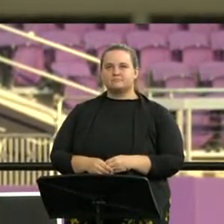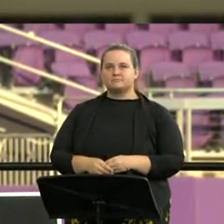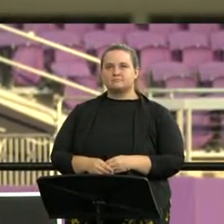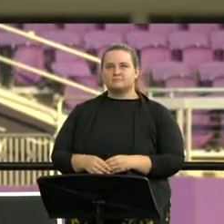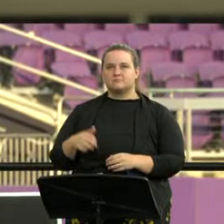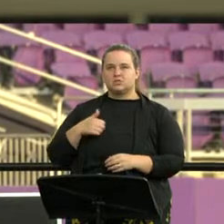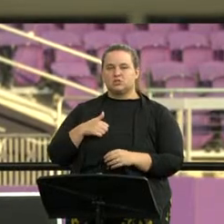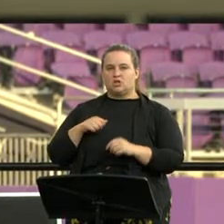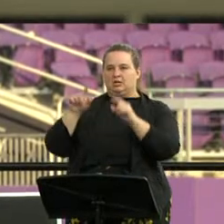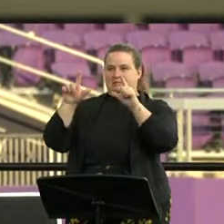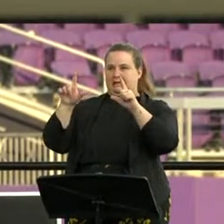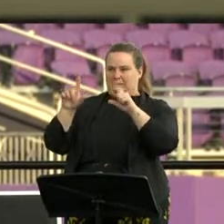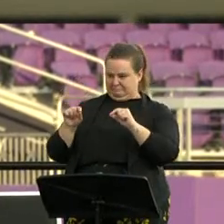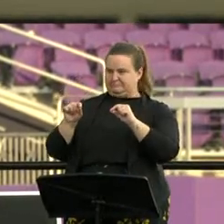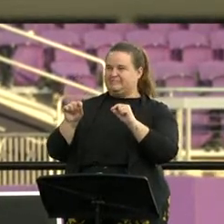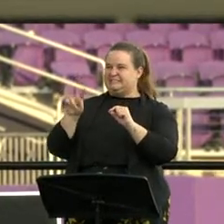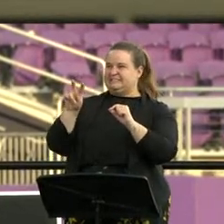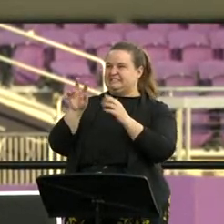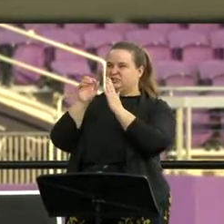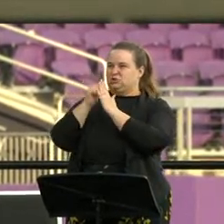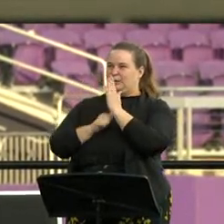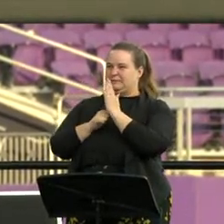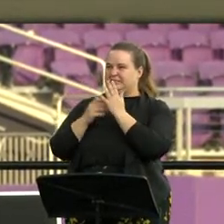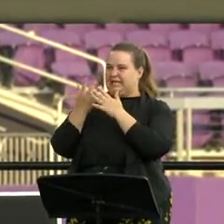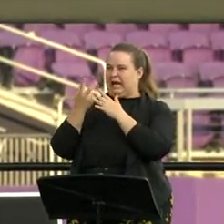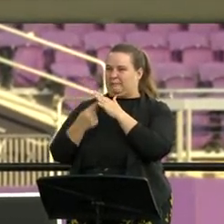Sorry, the teleprompter died.